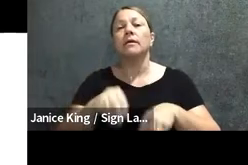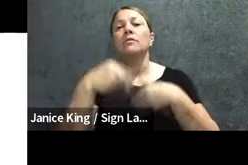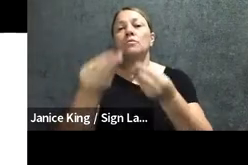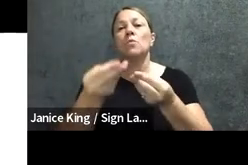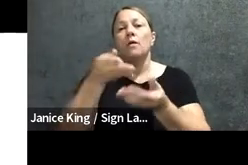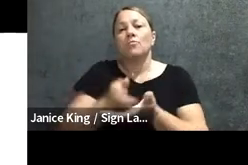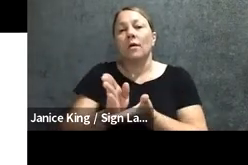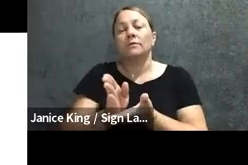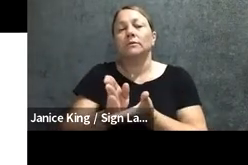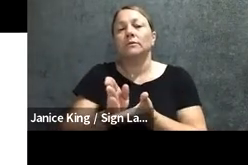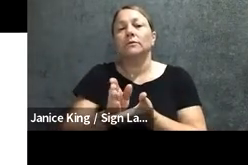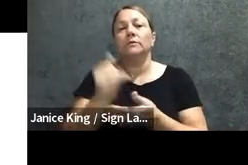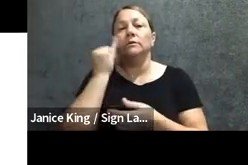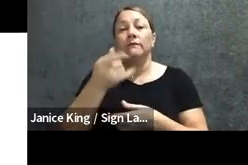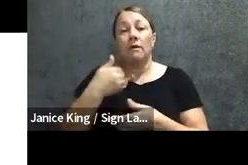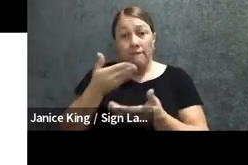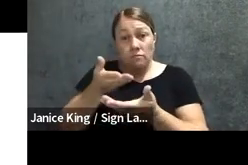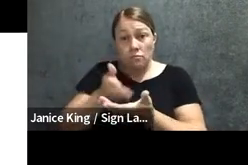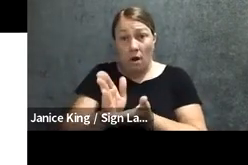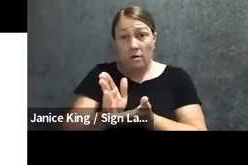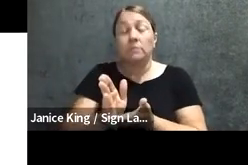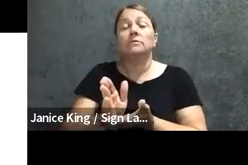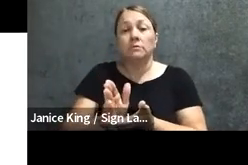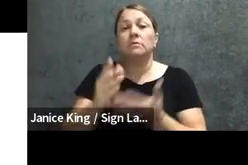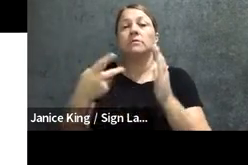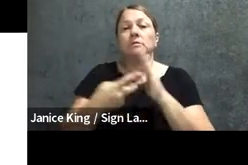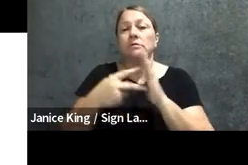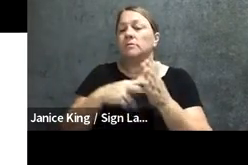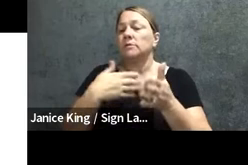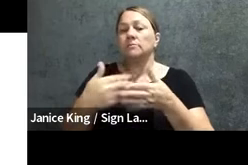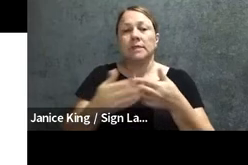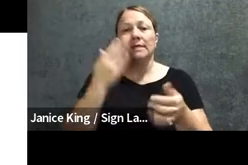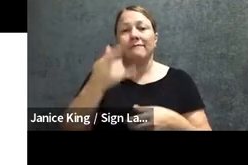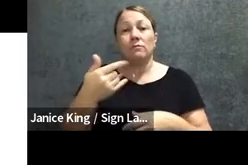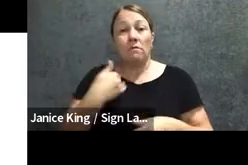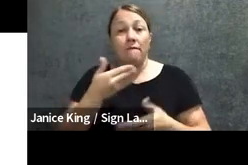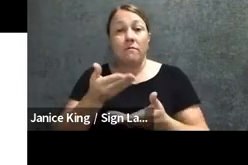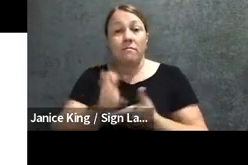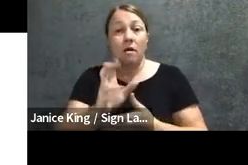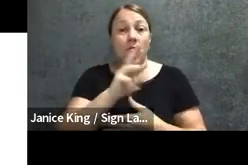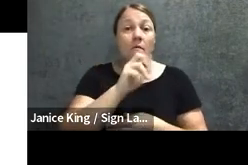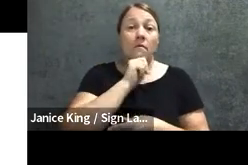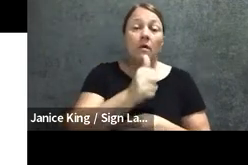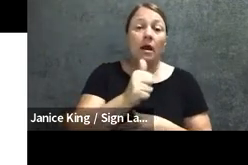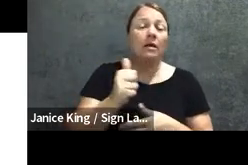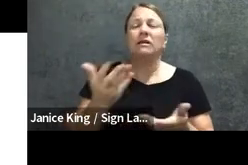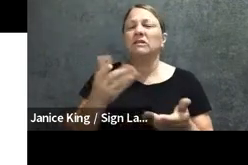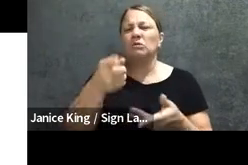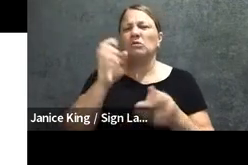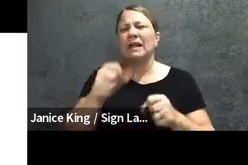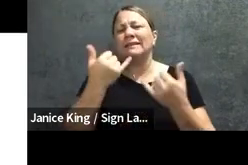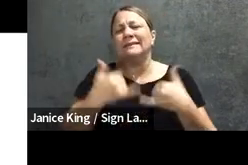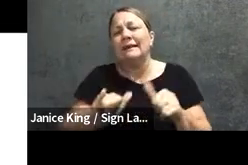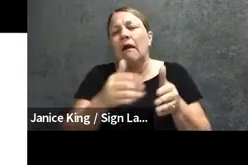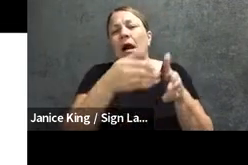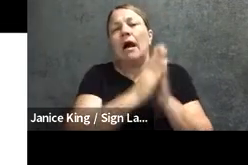But if you do have that right, and regardless of whether you have that right, certainly no harm in asking. And certainly,